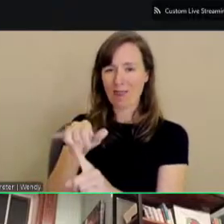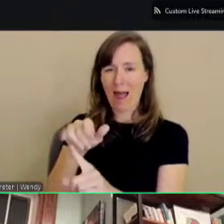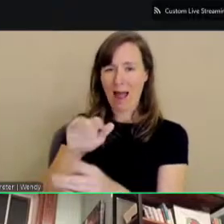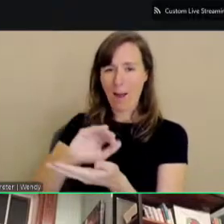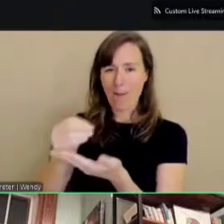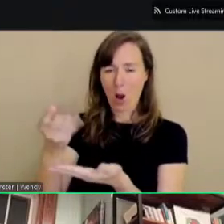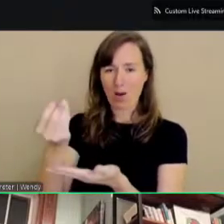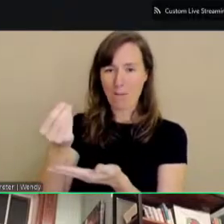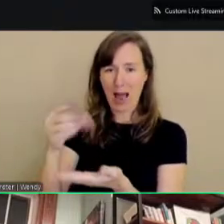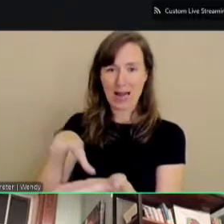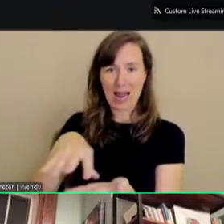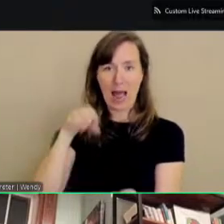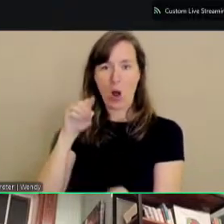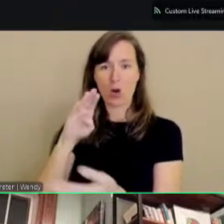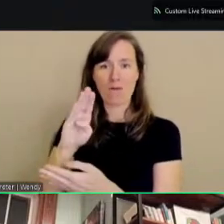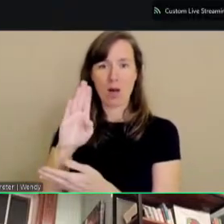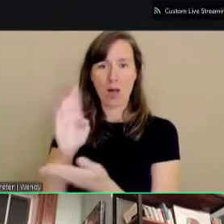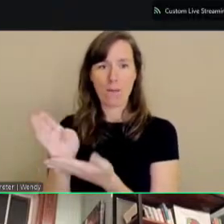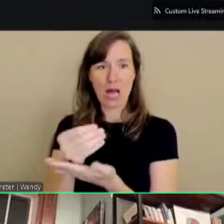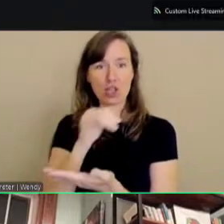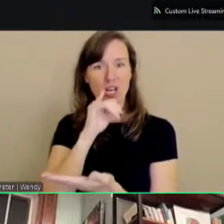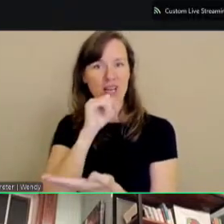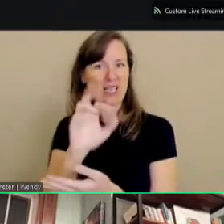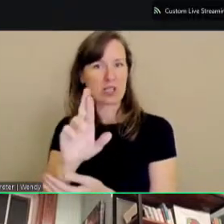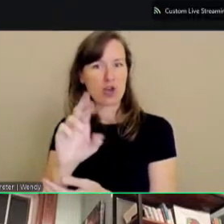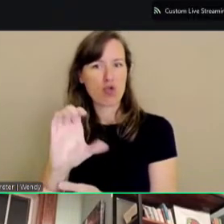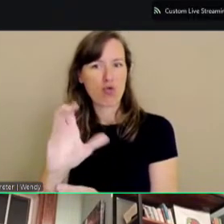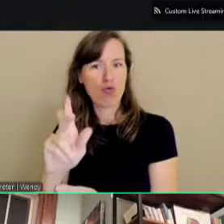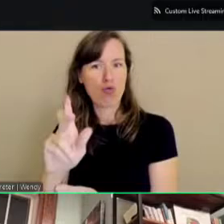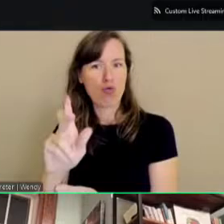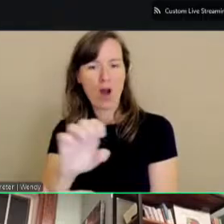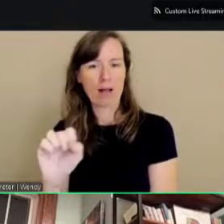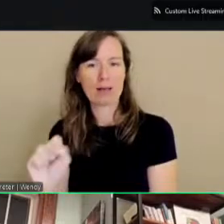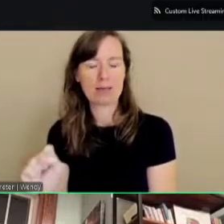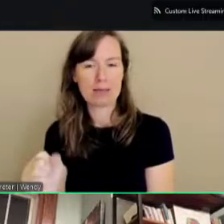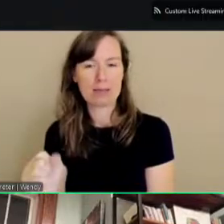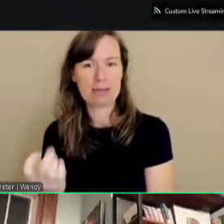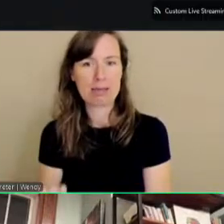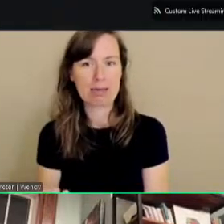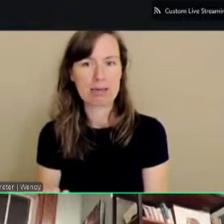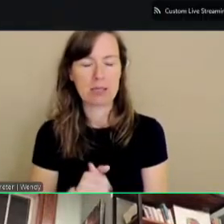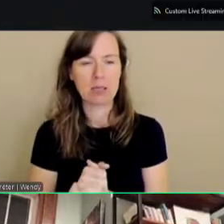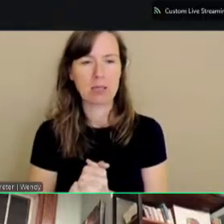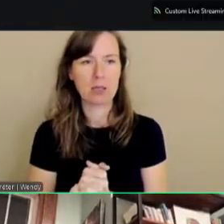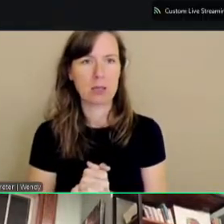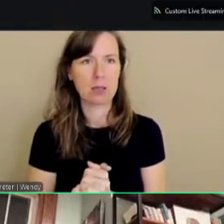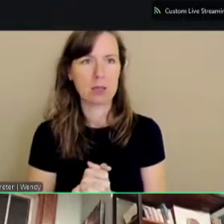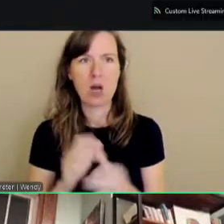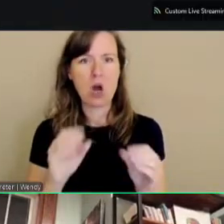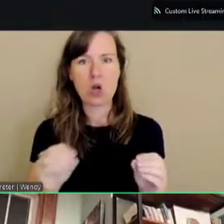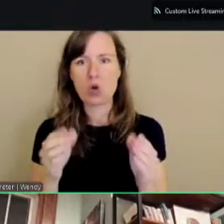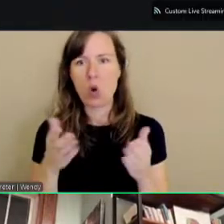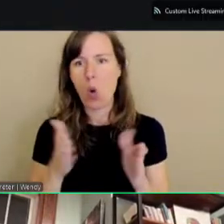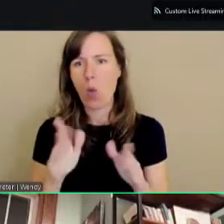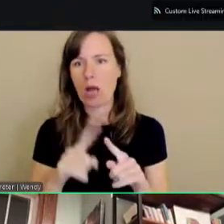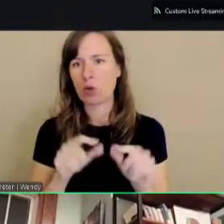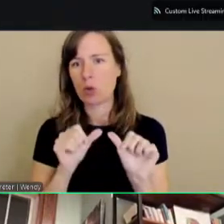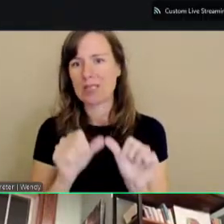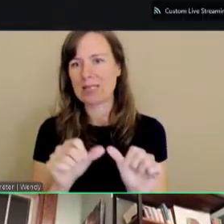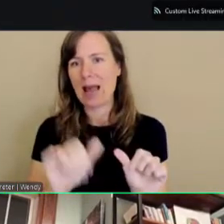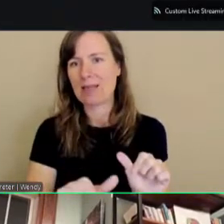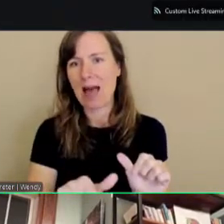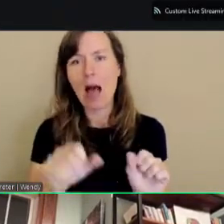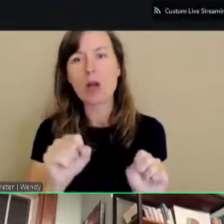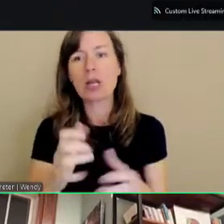emergency fund. Yeah, the unallocated fund, because there's no way you can sustain that. You can do that once,